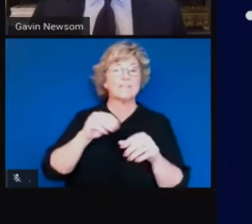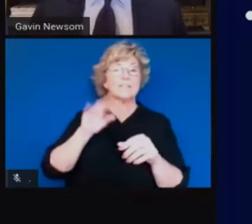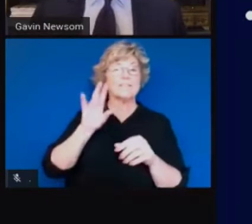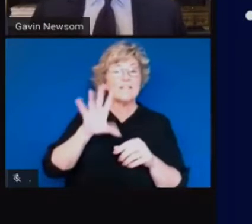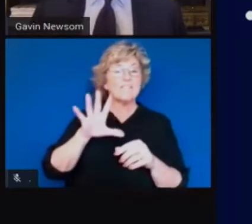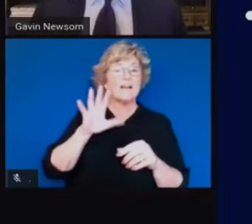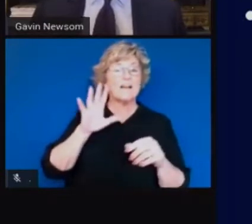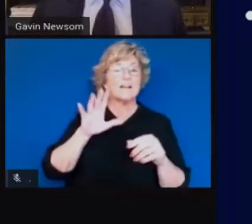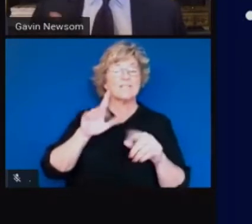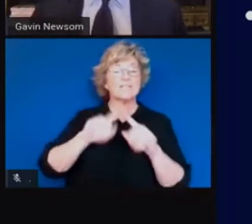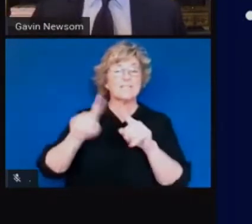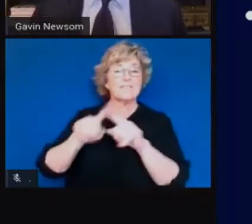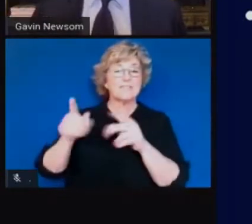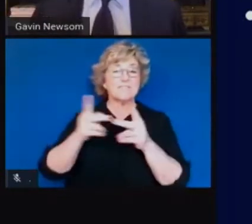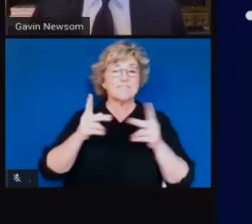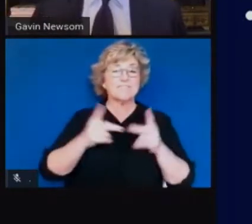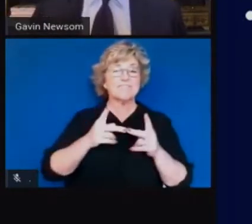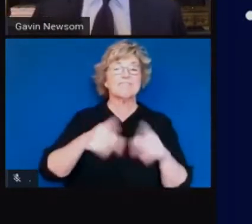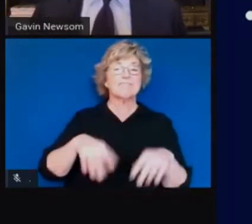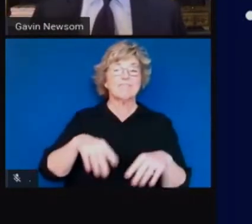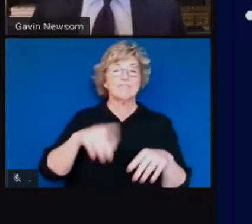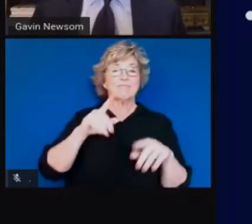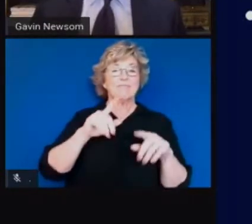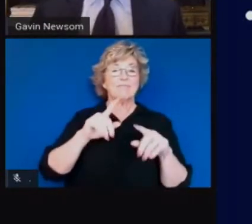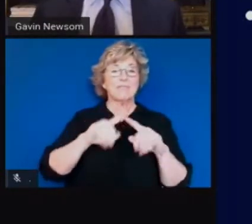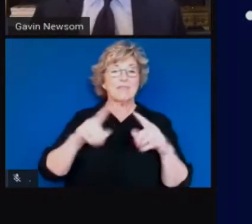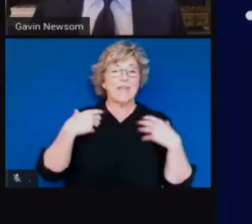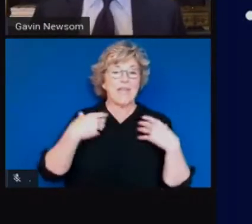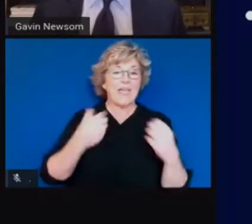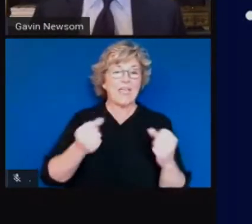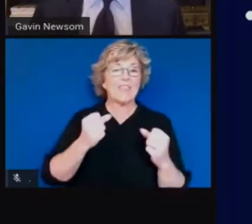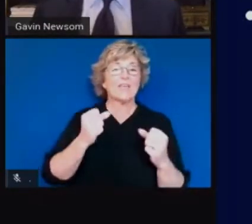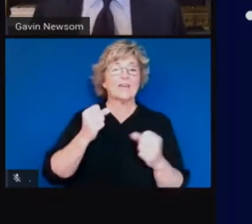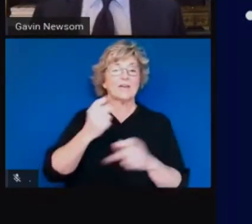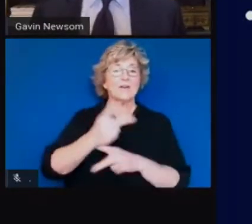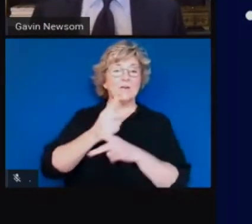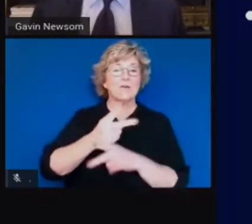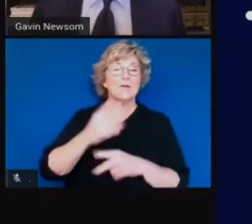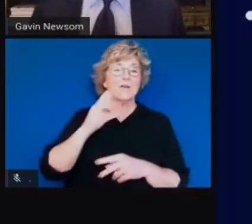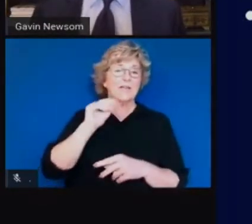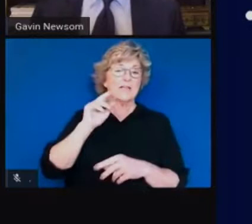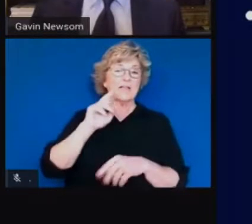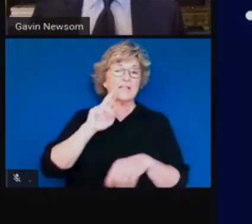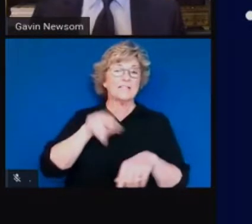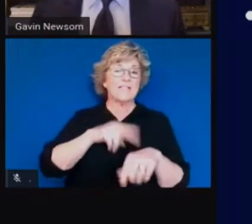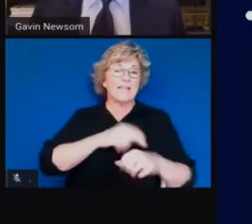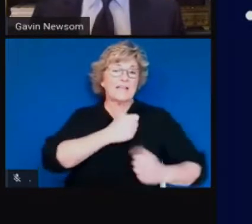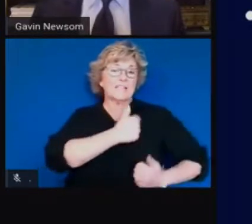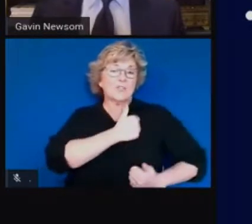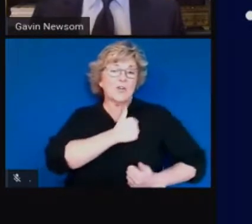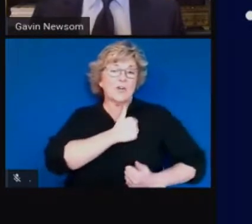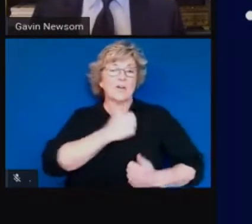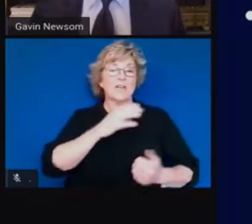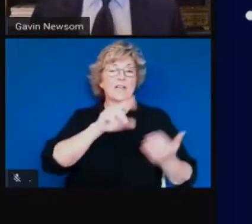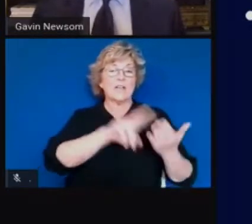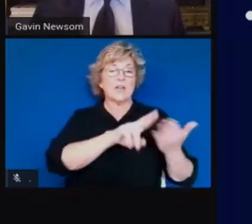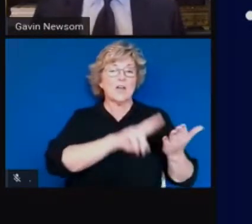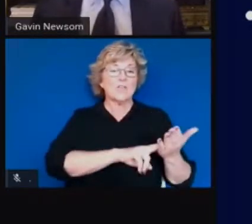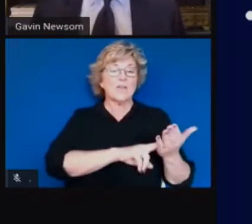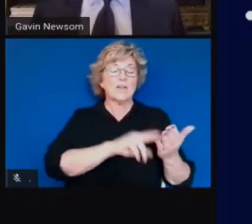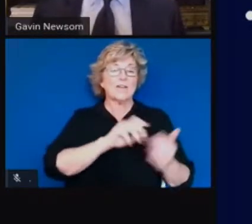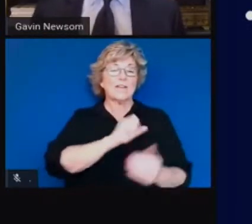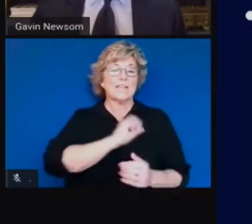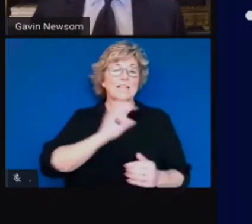staff that we are utilizing, our health corps staff, the California National Guard, as well as contract staff and